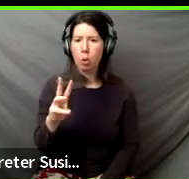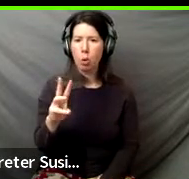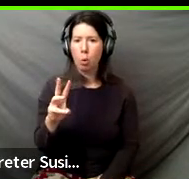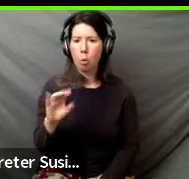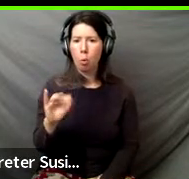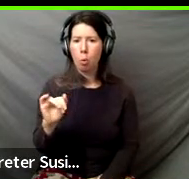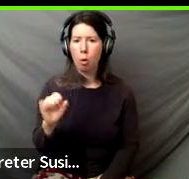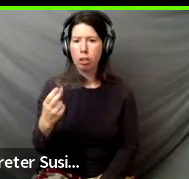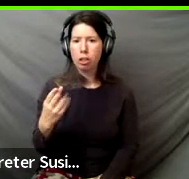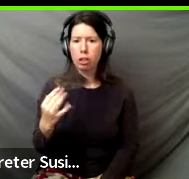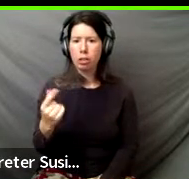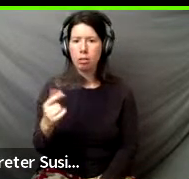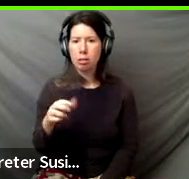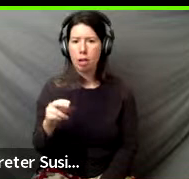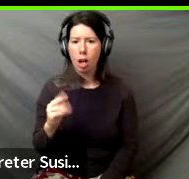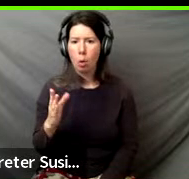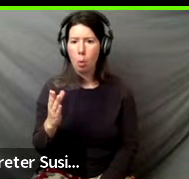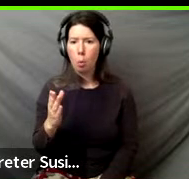comment.